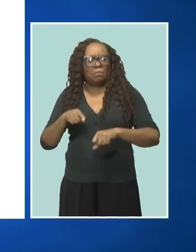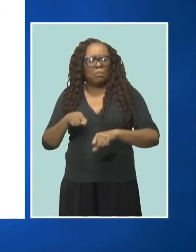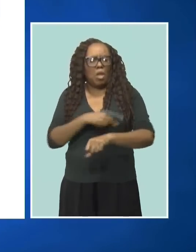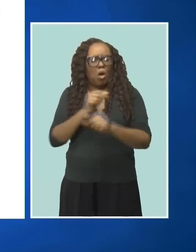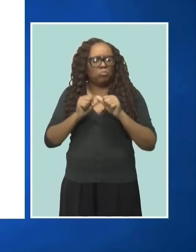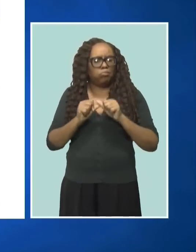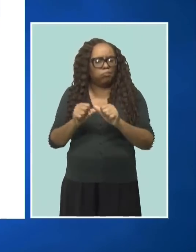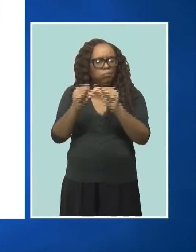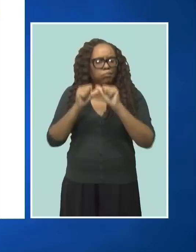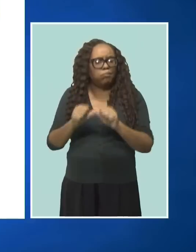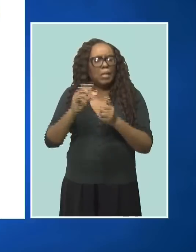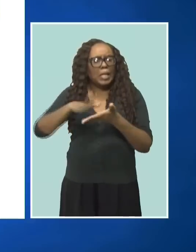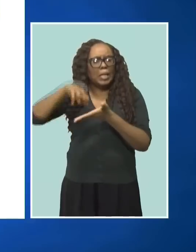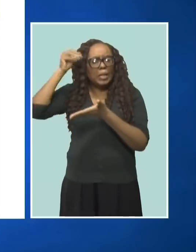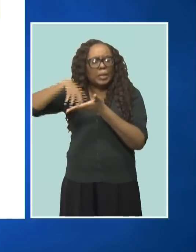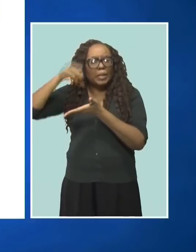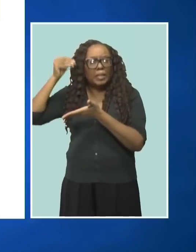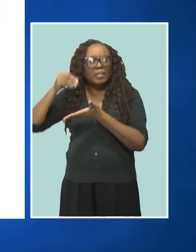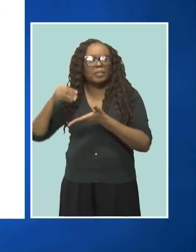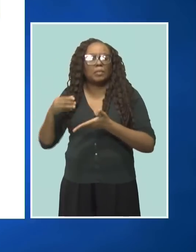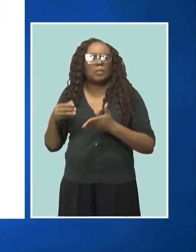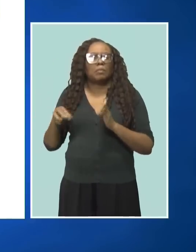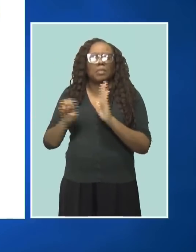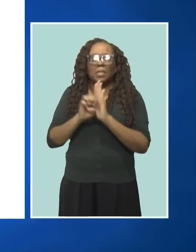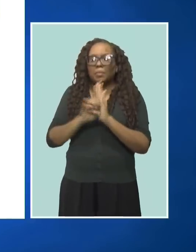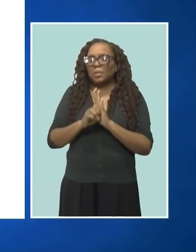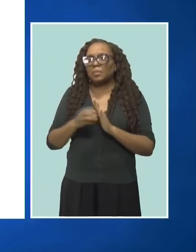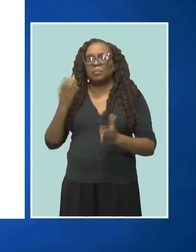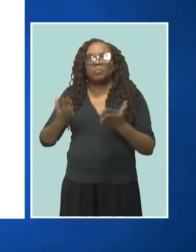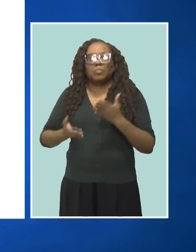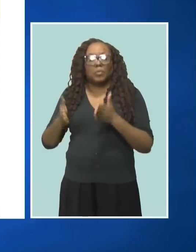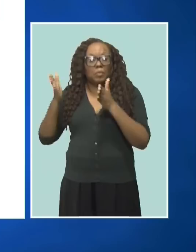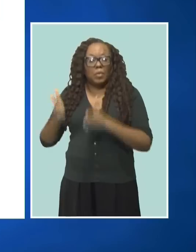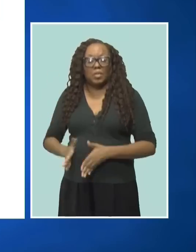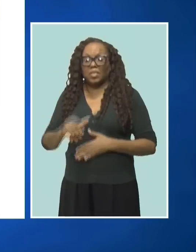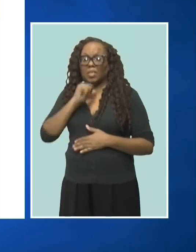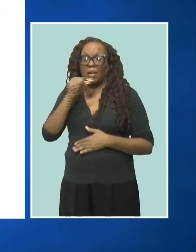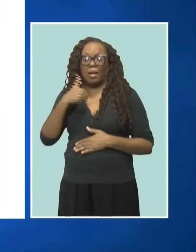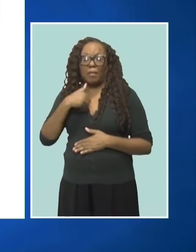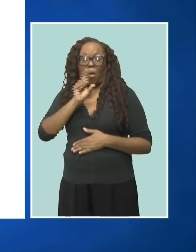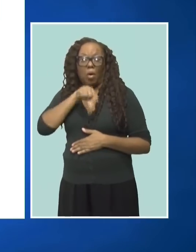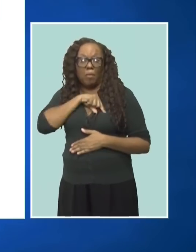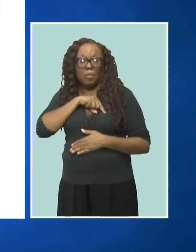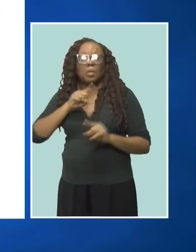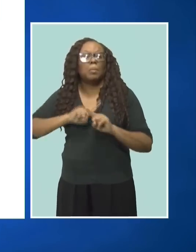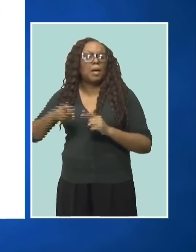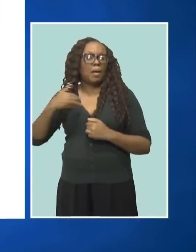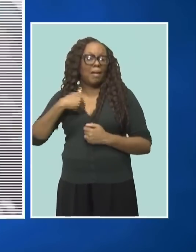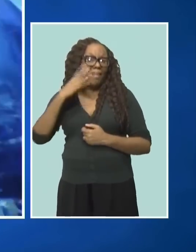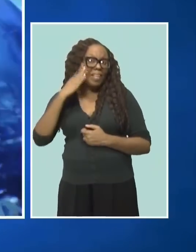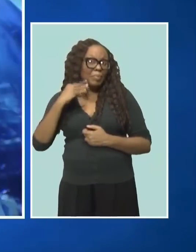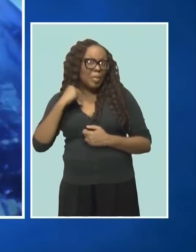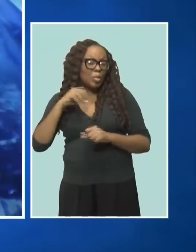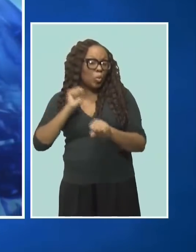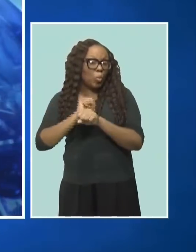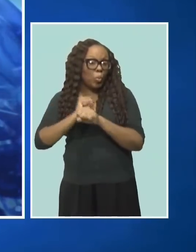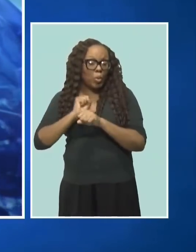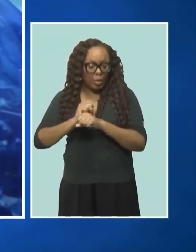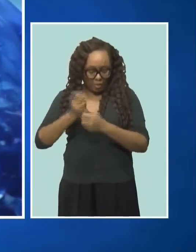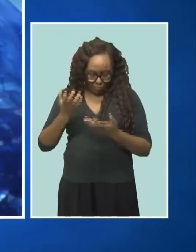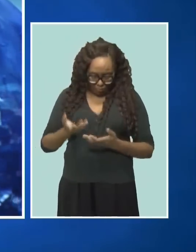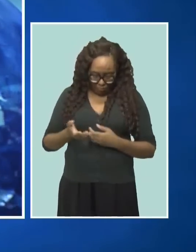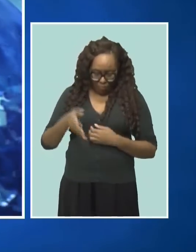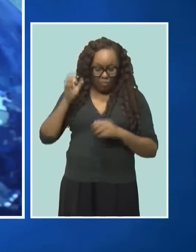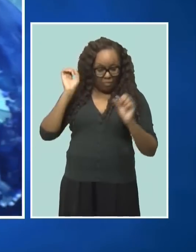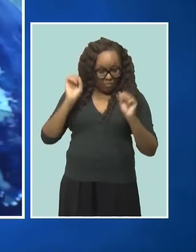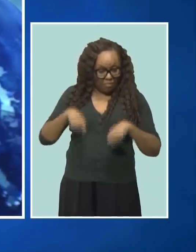assessment, which allows a person who might not have a qualification but has experience in a particular area to be able to see